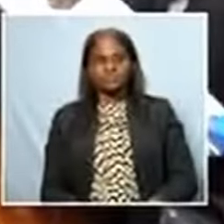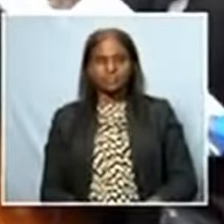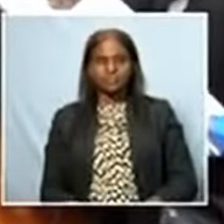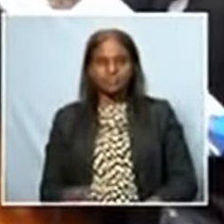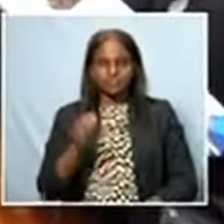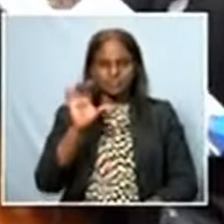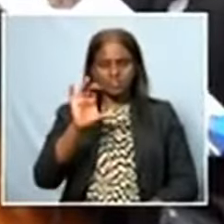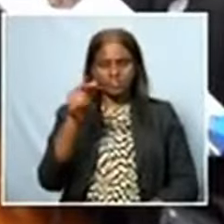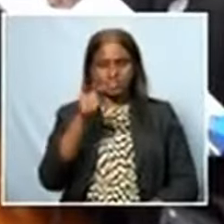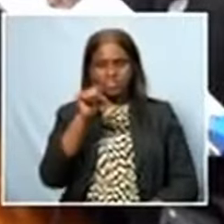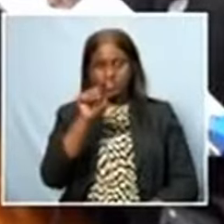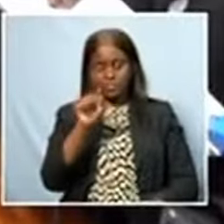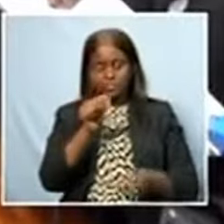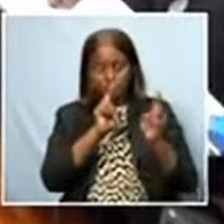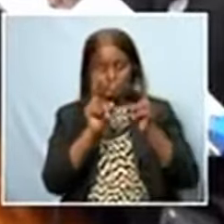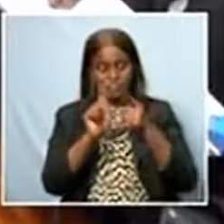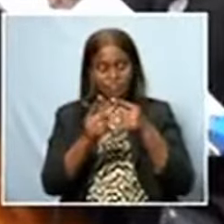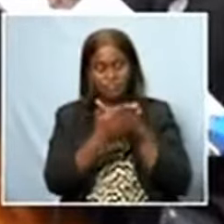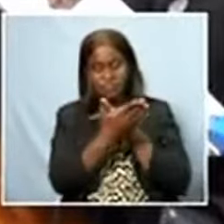can respond to those.